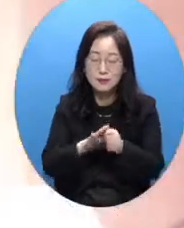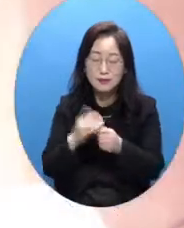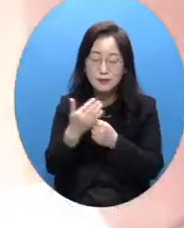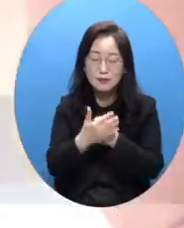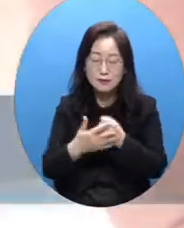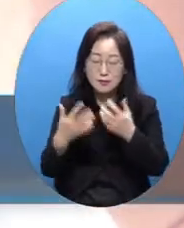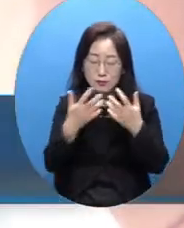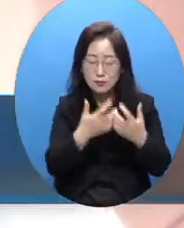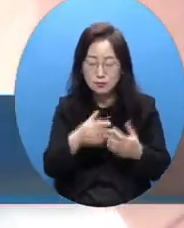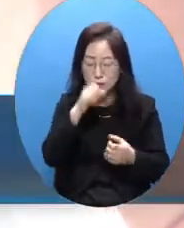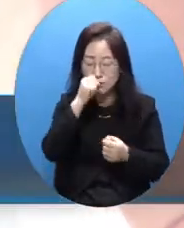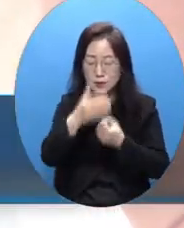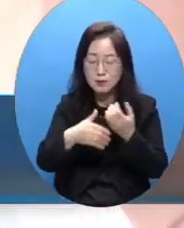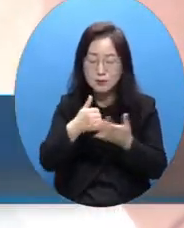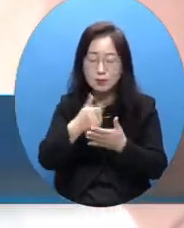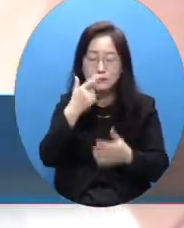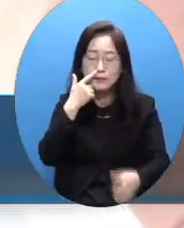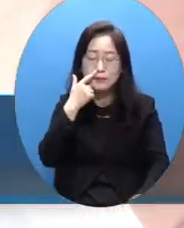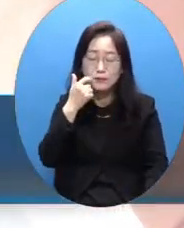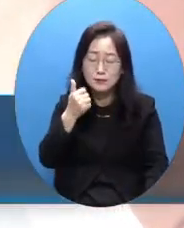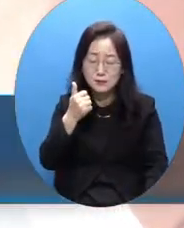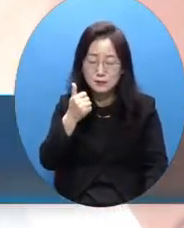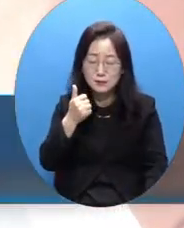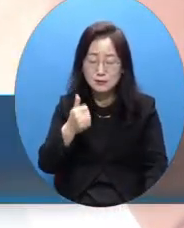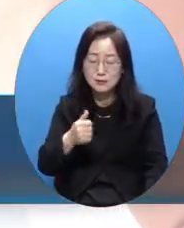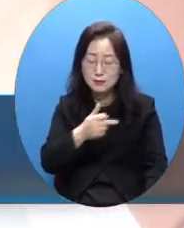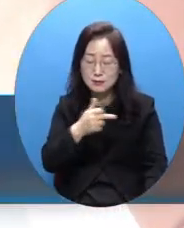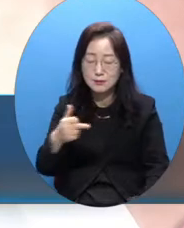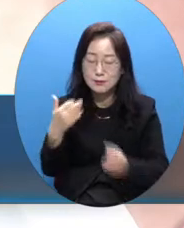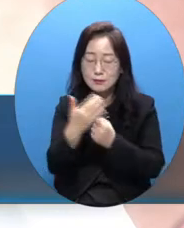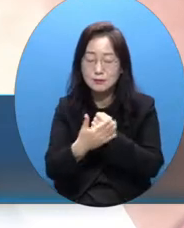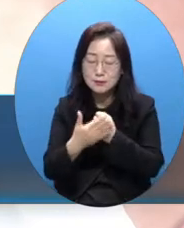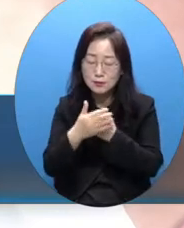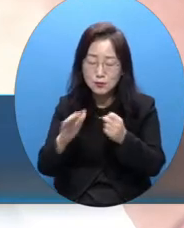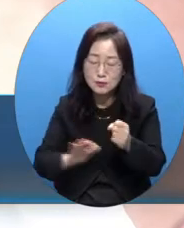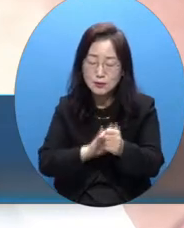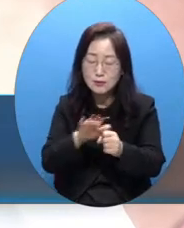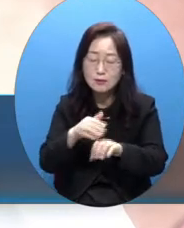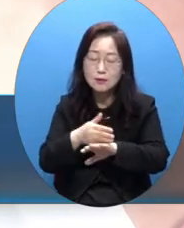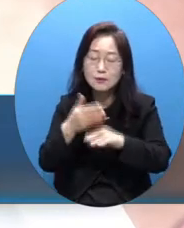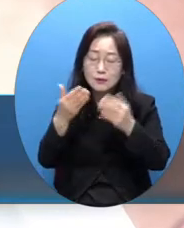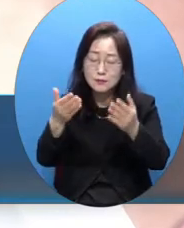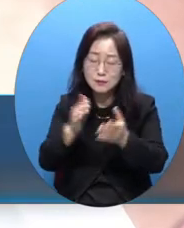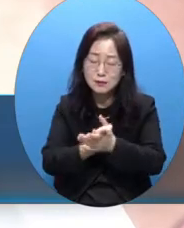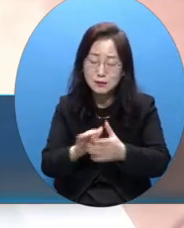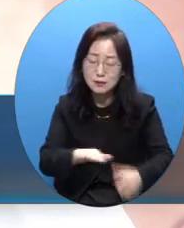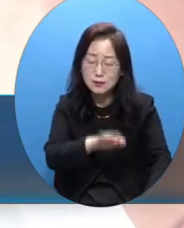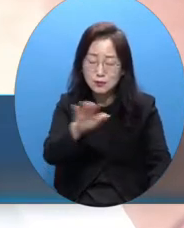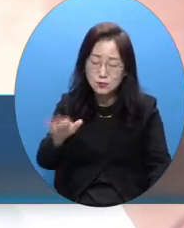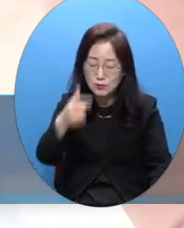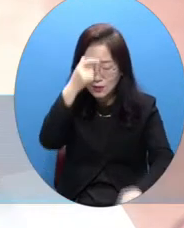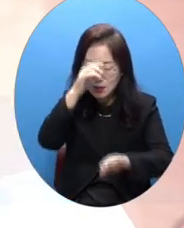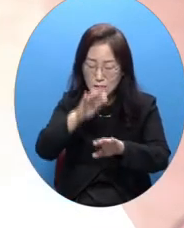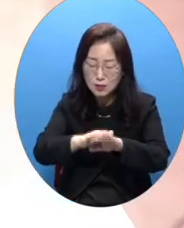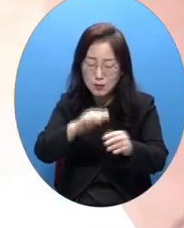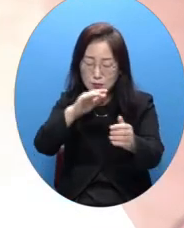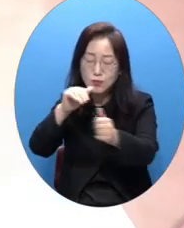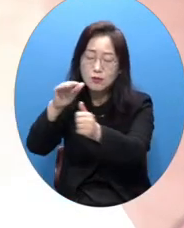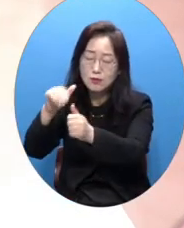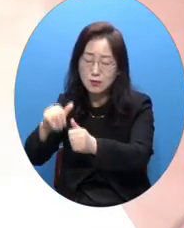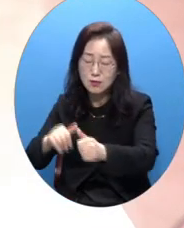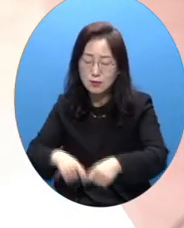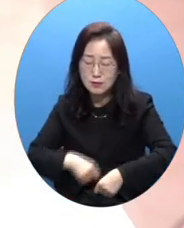heavenly father who is full of love grace and mercy and who is truly good we give you thanks for your tremendous Grace and love